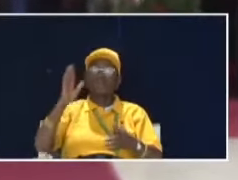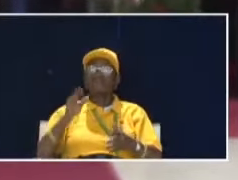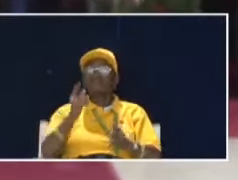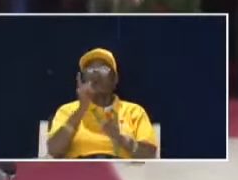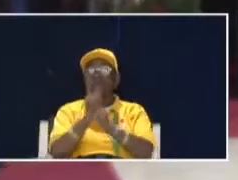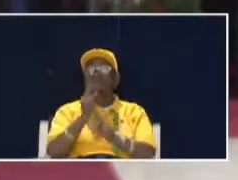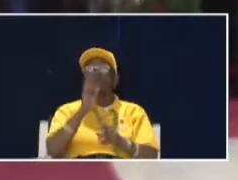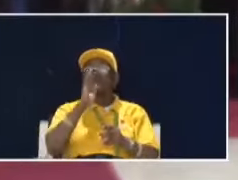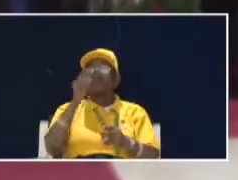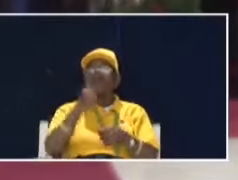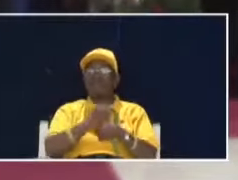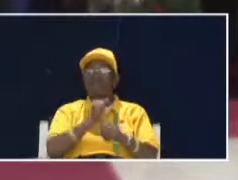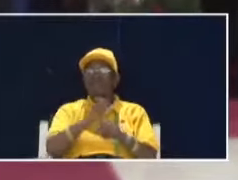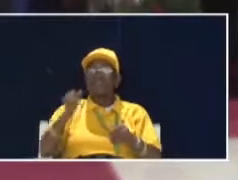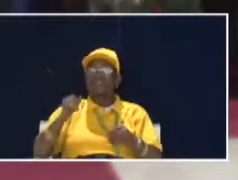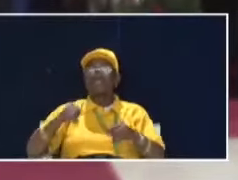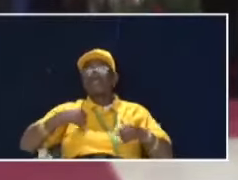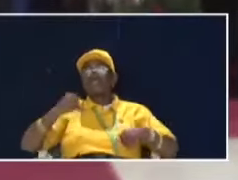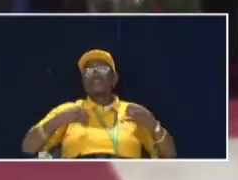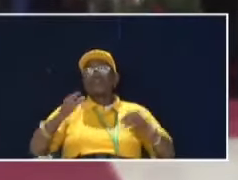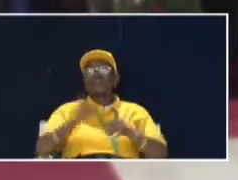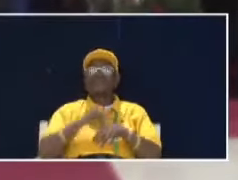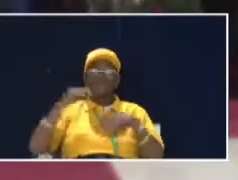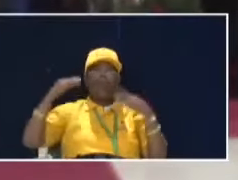And then all of a sudden, as if